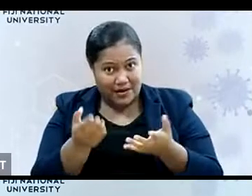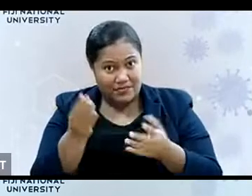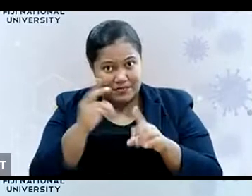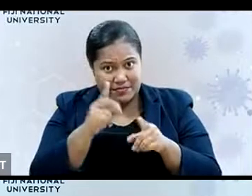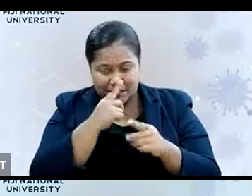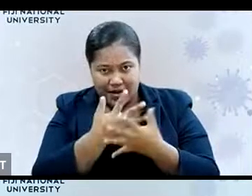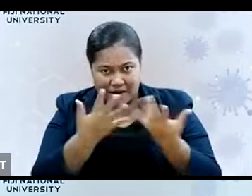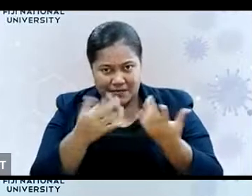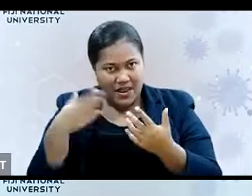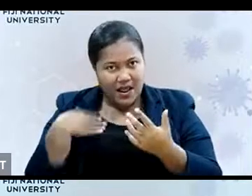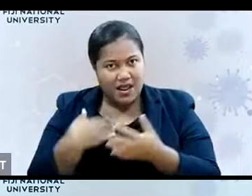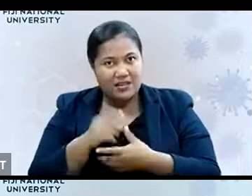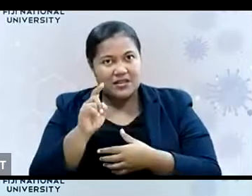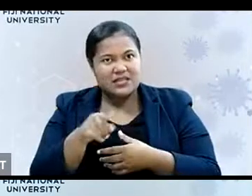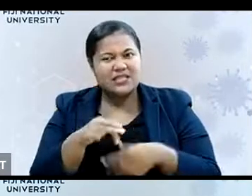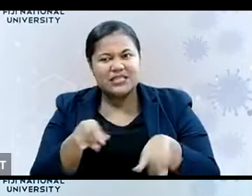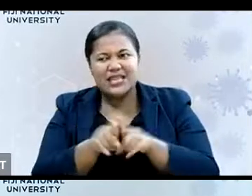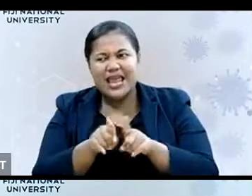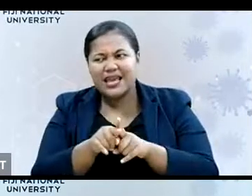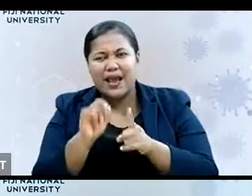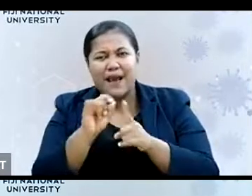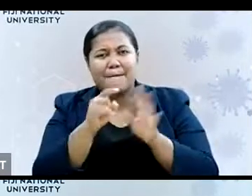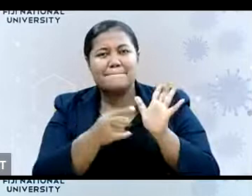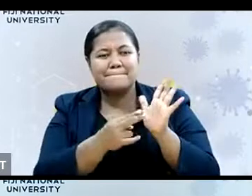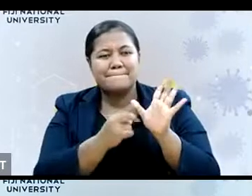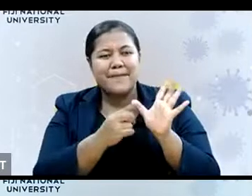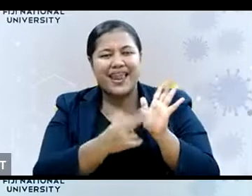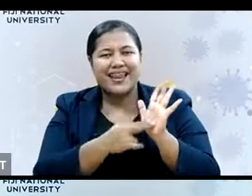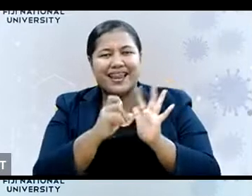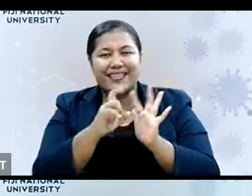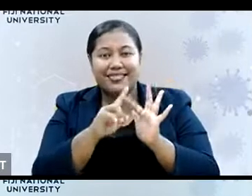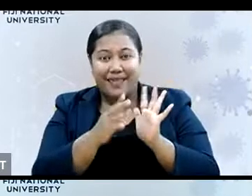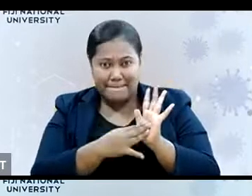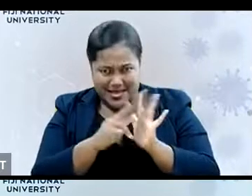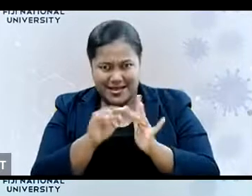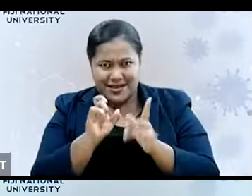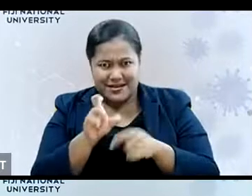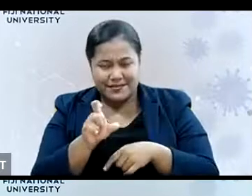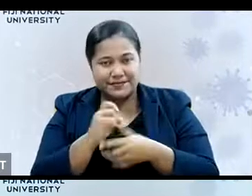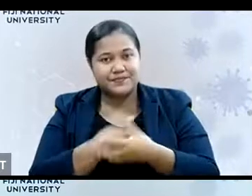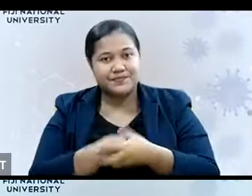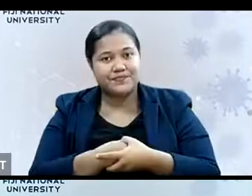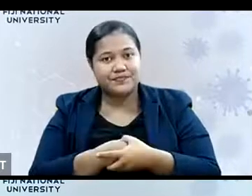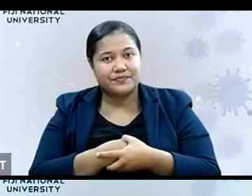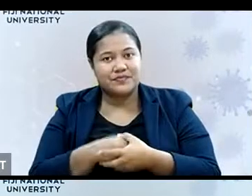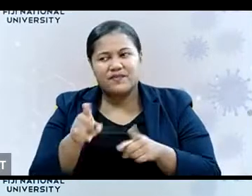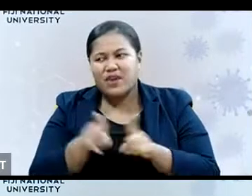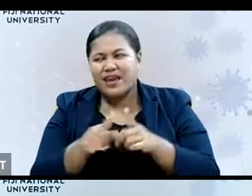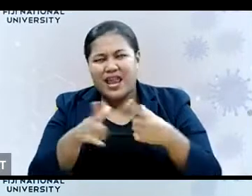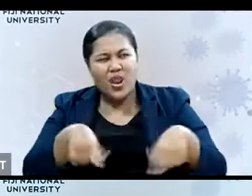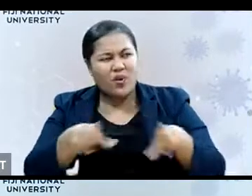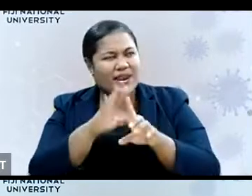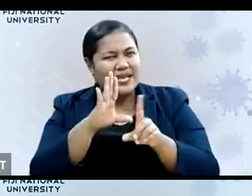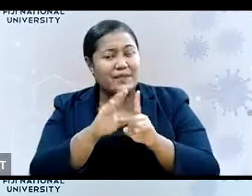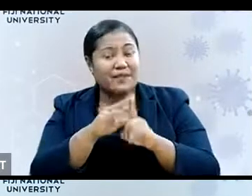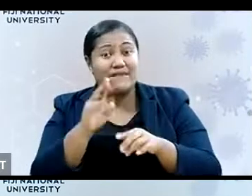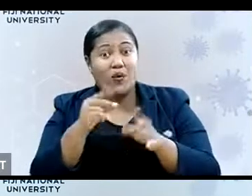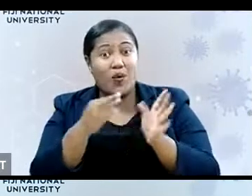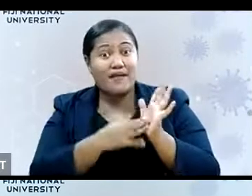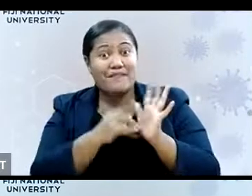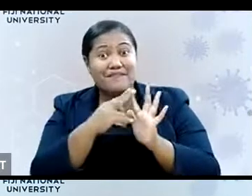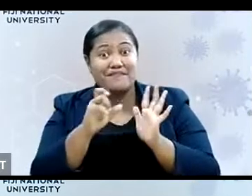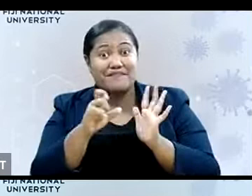this is when you get something like a pandemic. And this is, I think the local example I can give is for meningococcal C